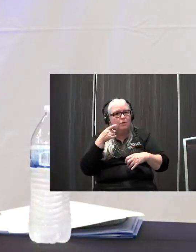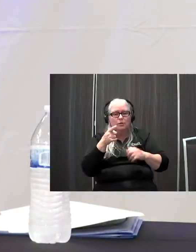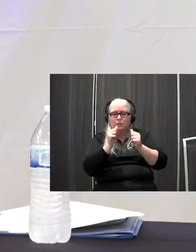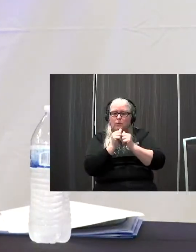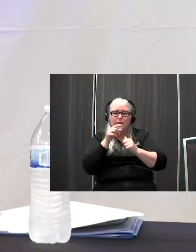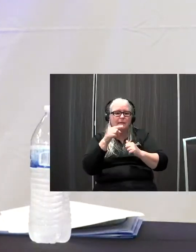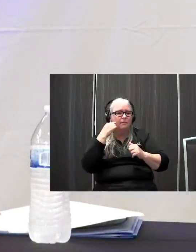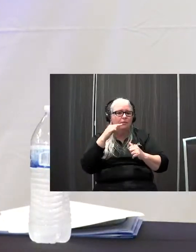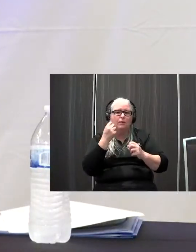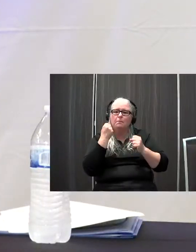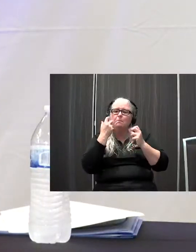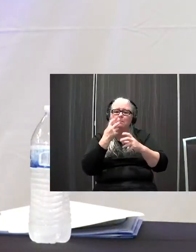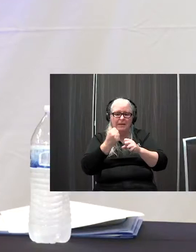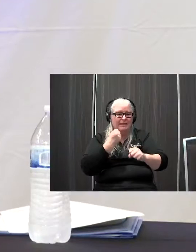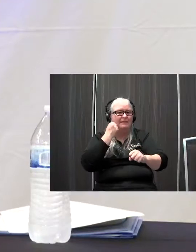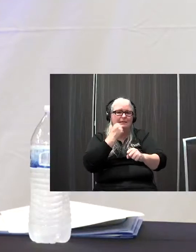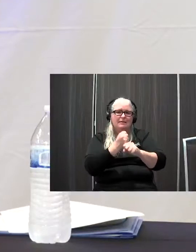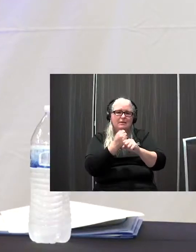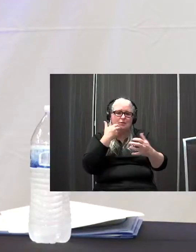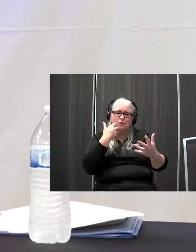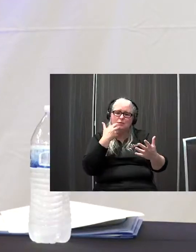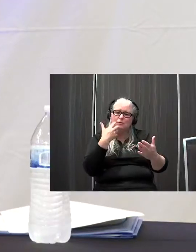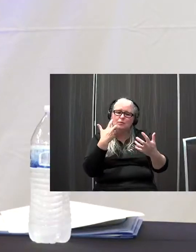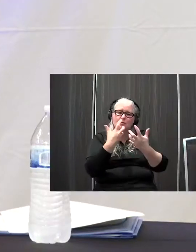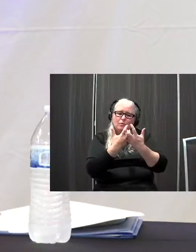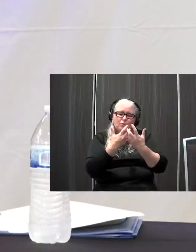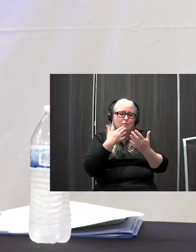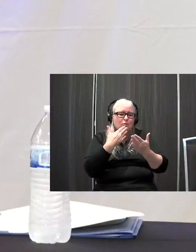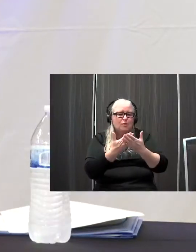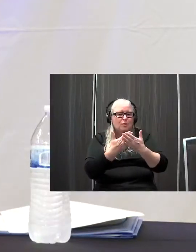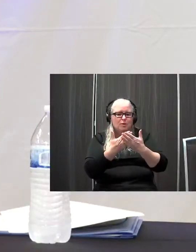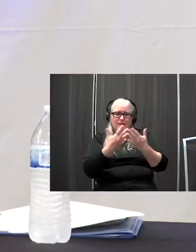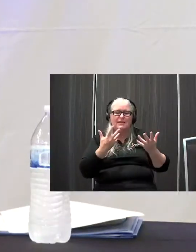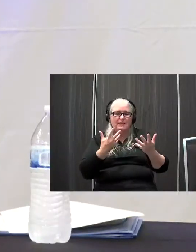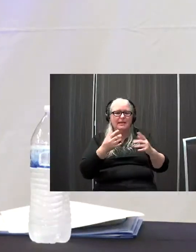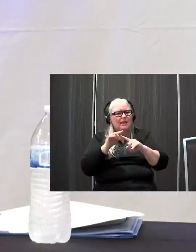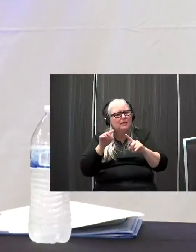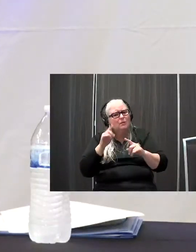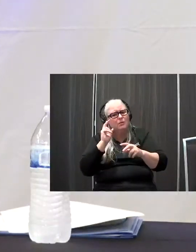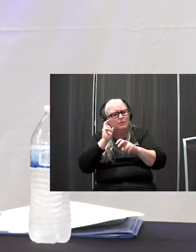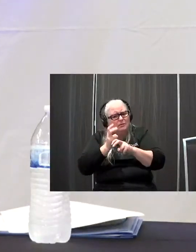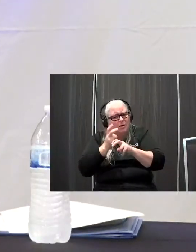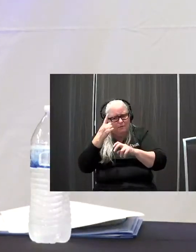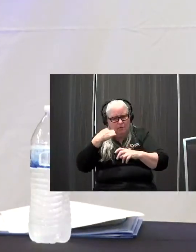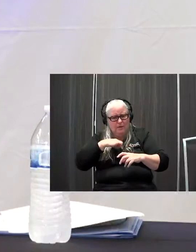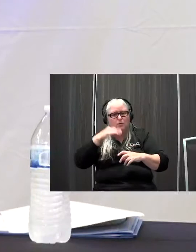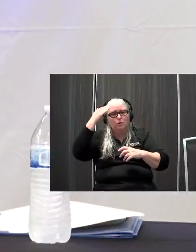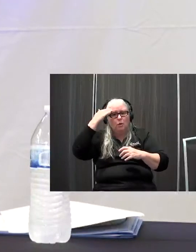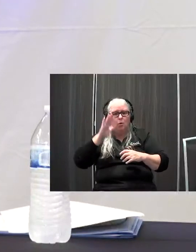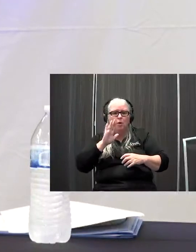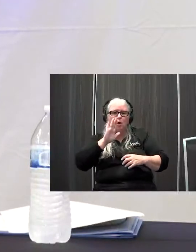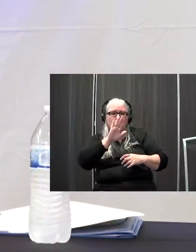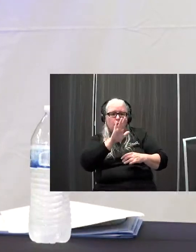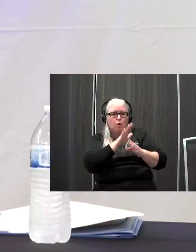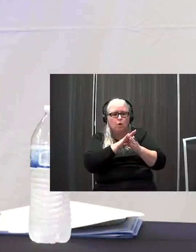years. And so it was very hard for us to realize that her expertise was with younger kids, and as he was making